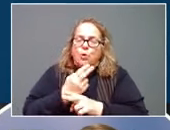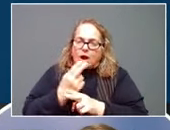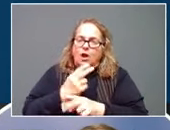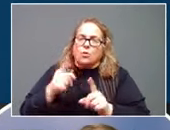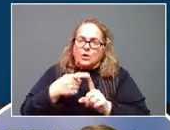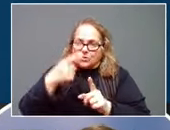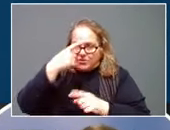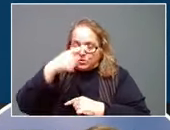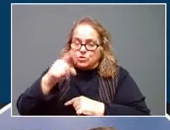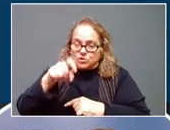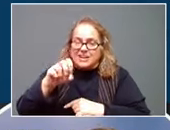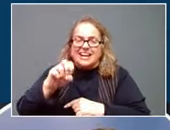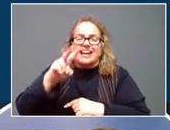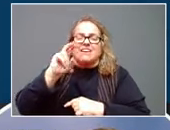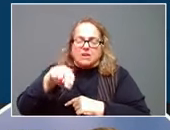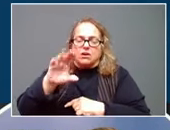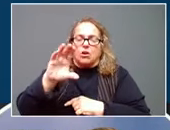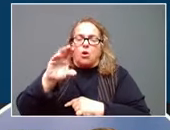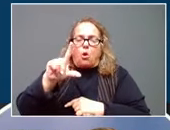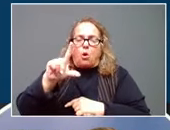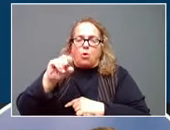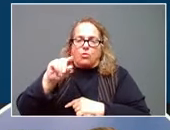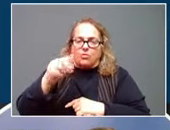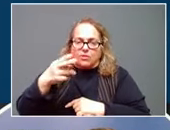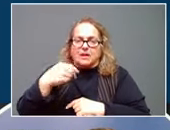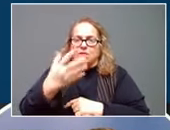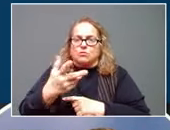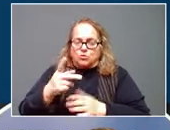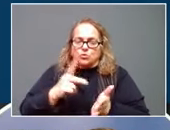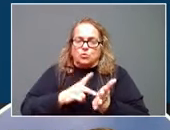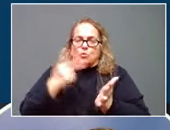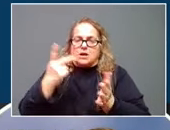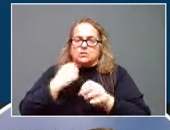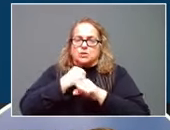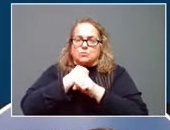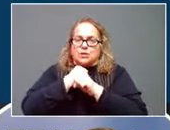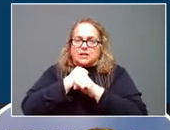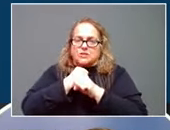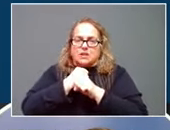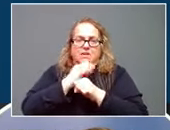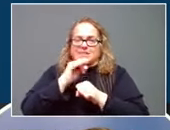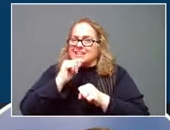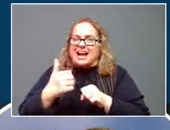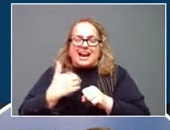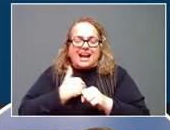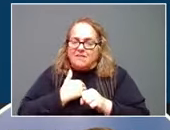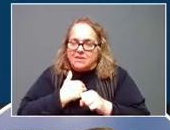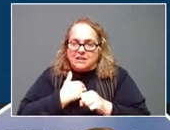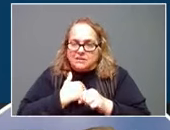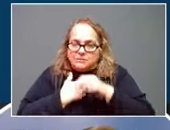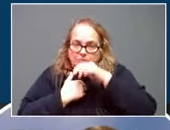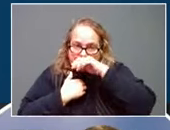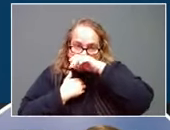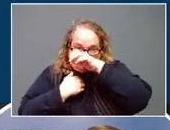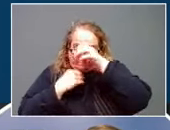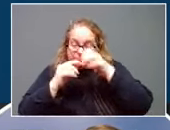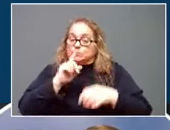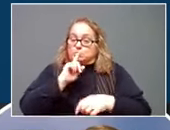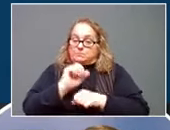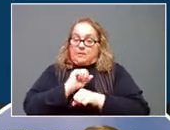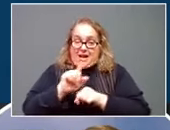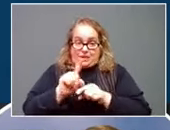cloth mask gives you, twice the protection of not having it. And certainly as you upgrade